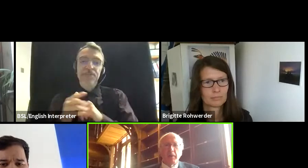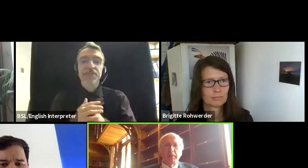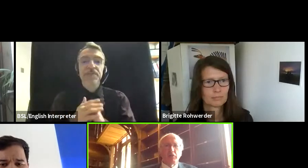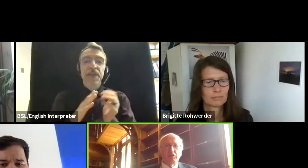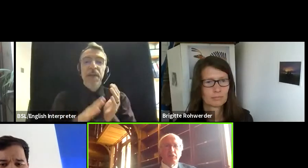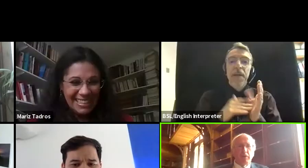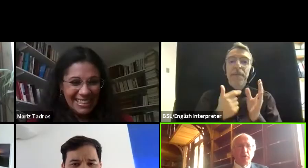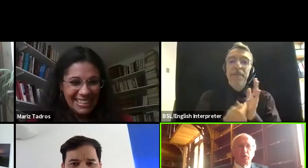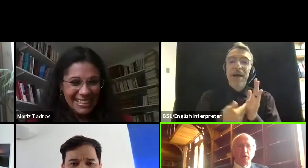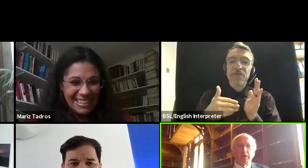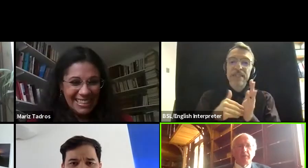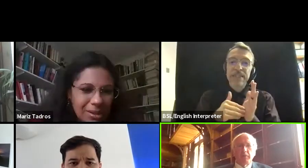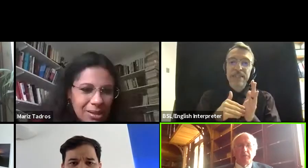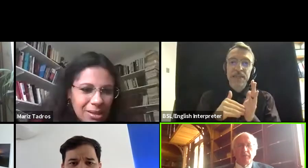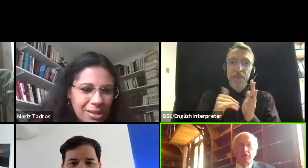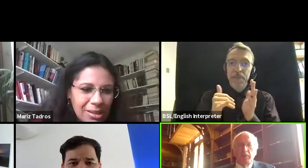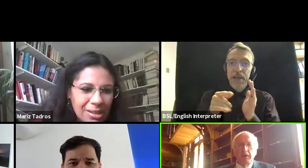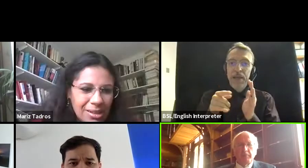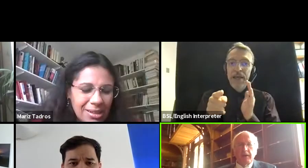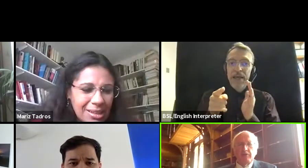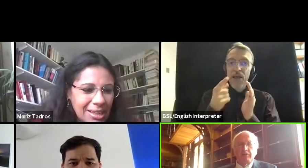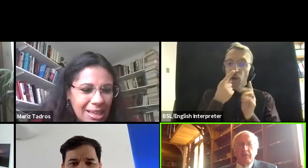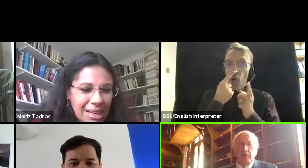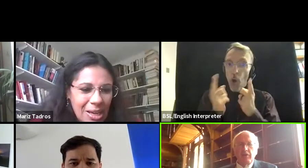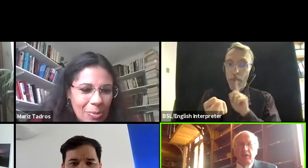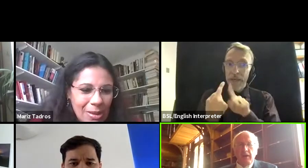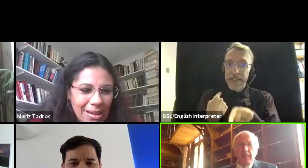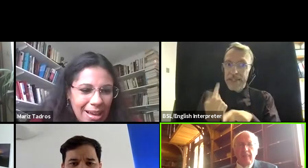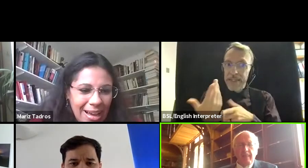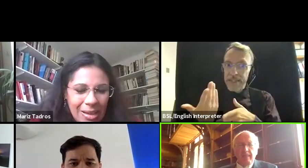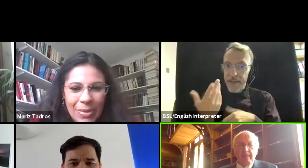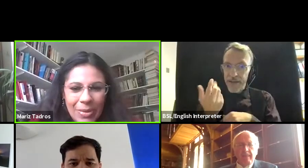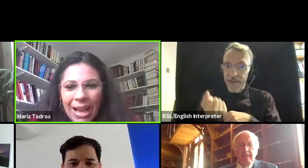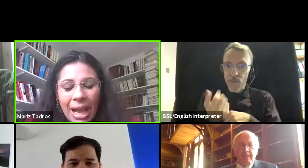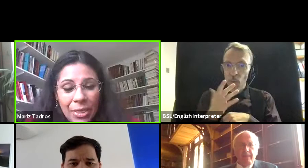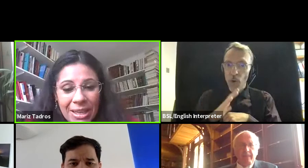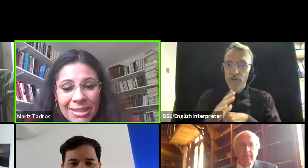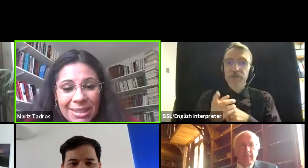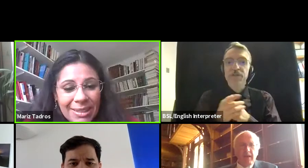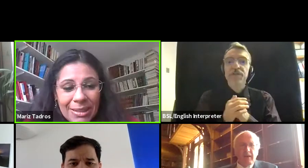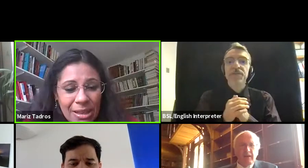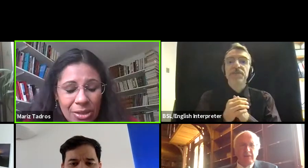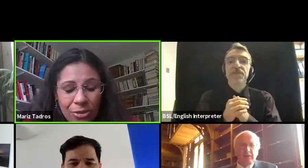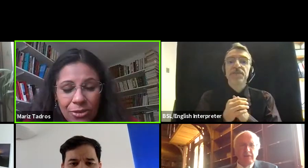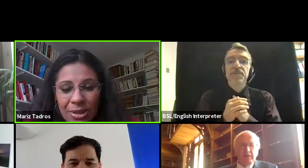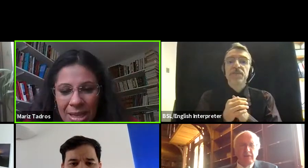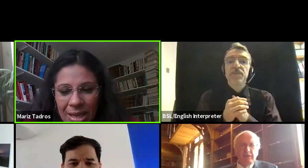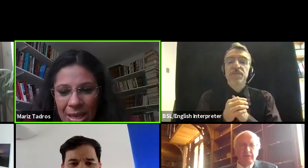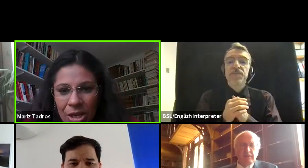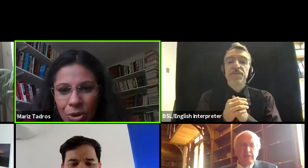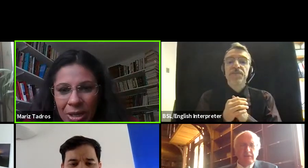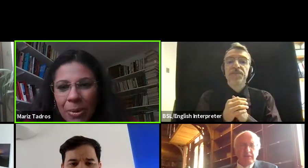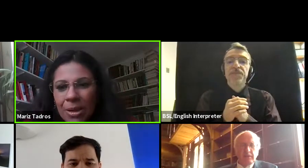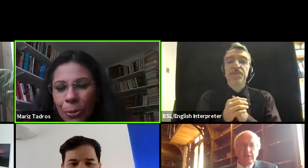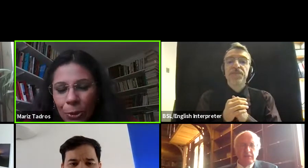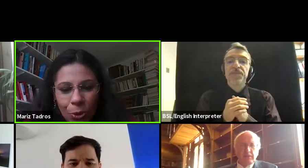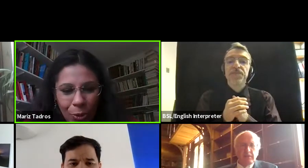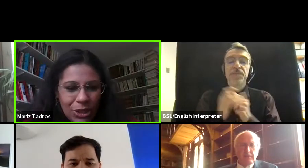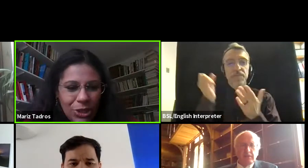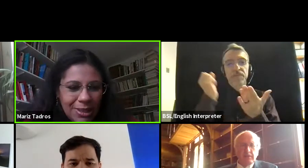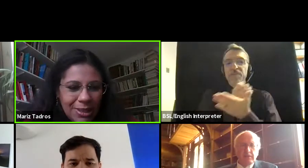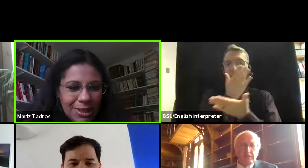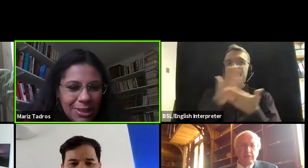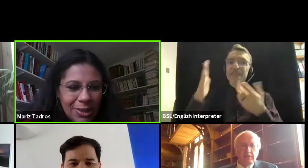Maryse, maybe if you were available for a comment, please. Thank you. I think this is the incredibly